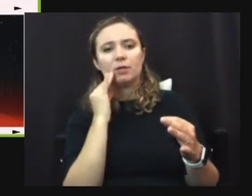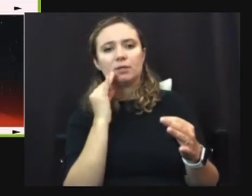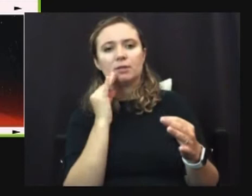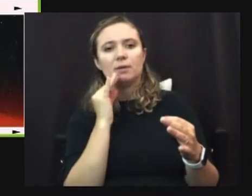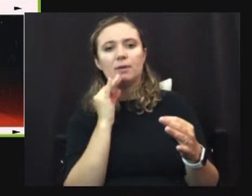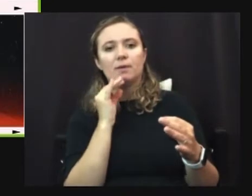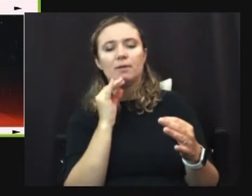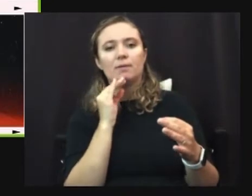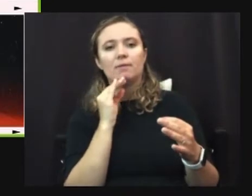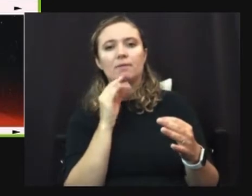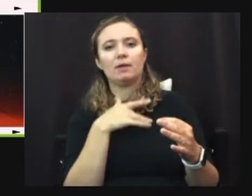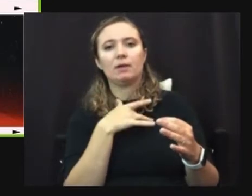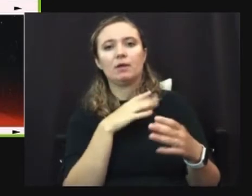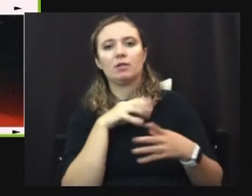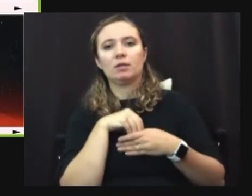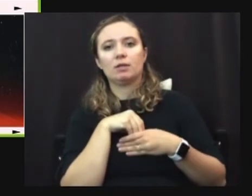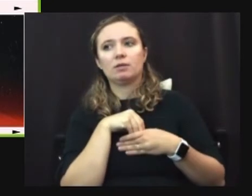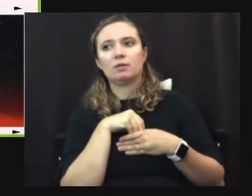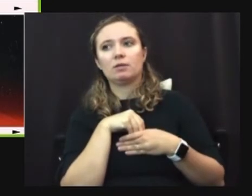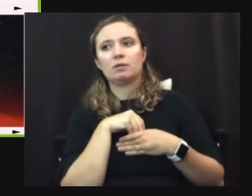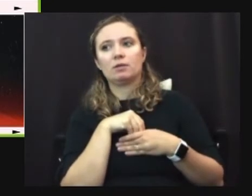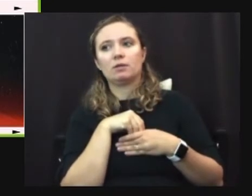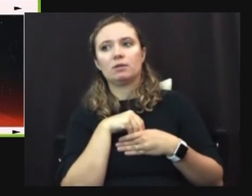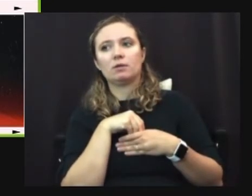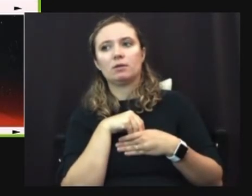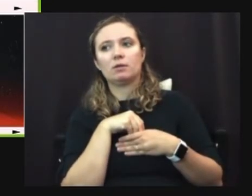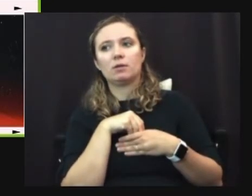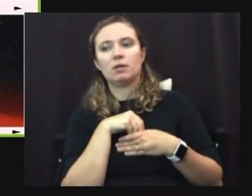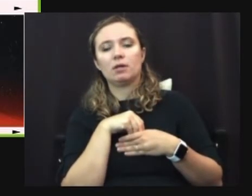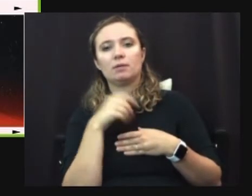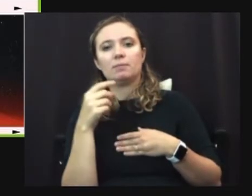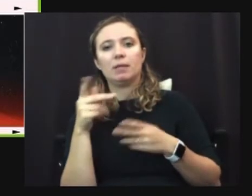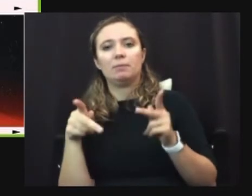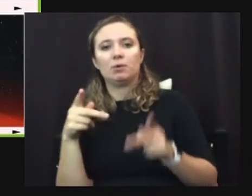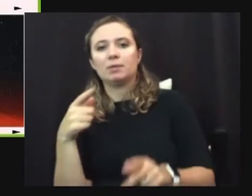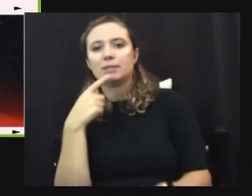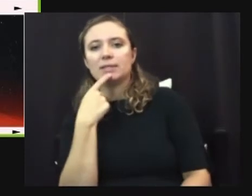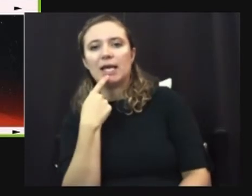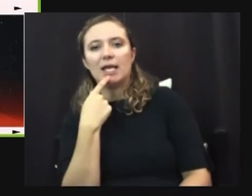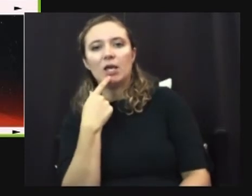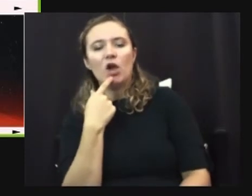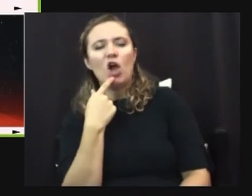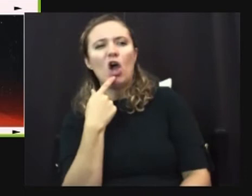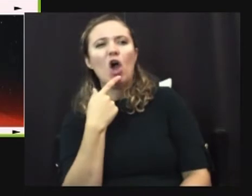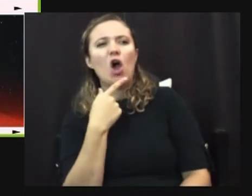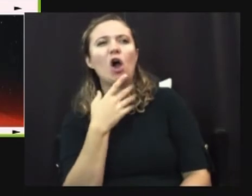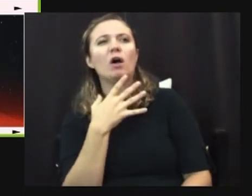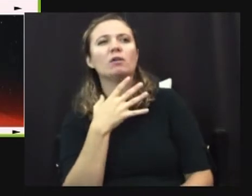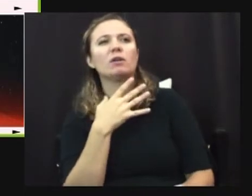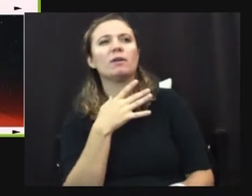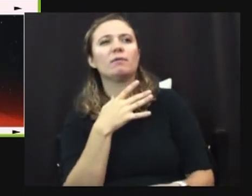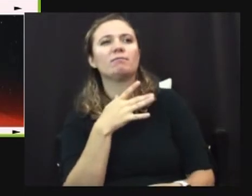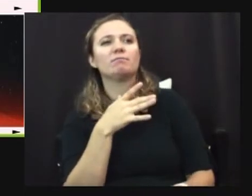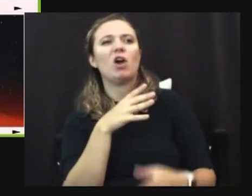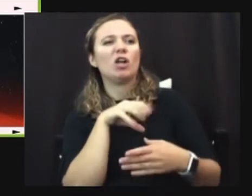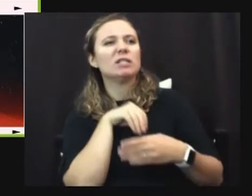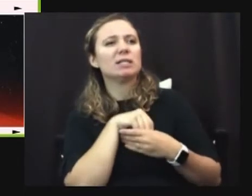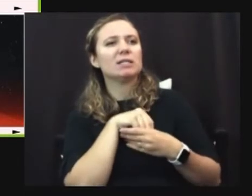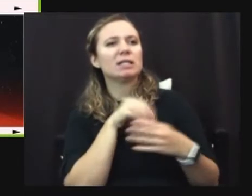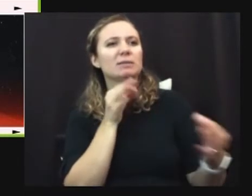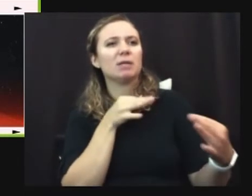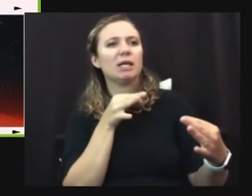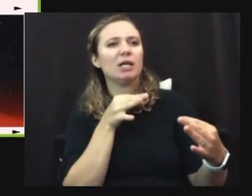well, yeah, but you don't have to let it define you. And their intention, I think, in that moment is to tell